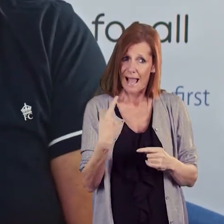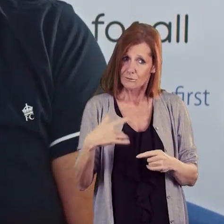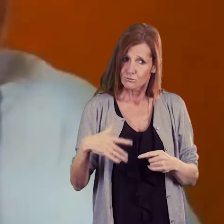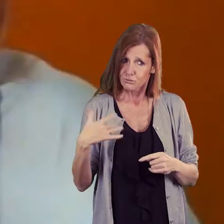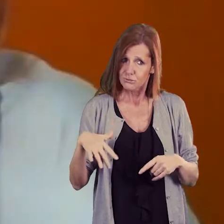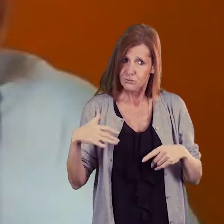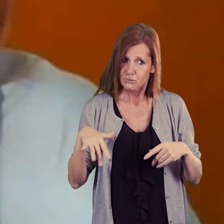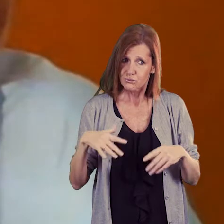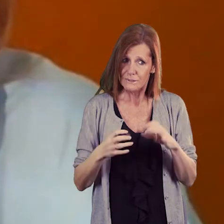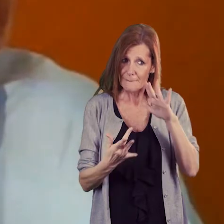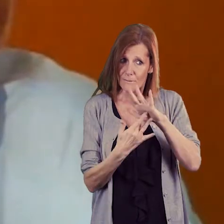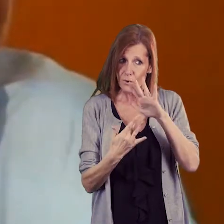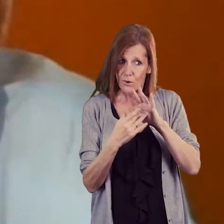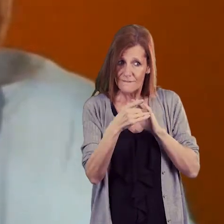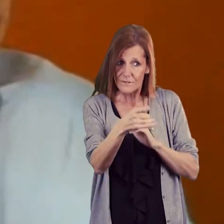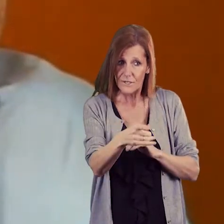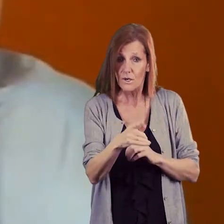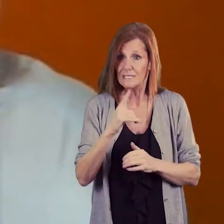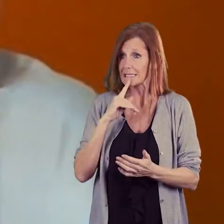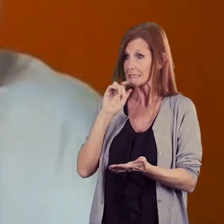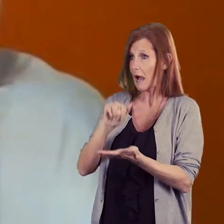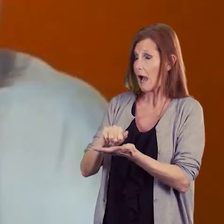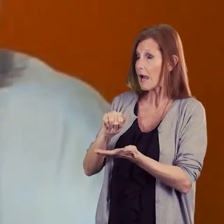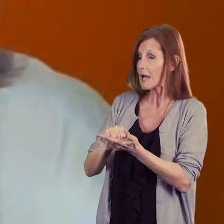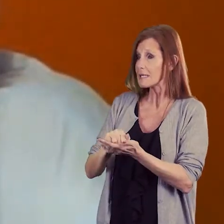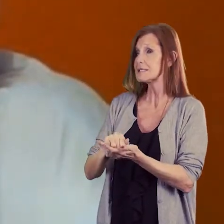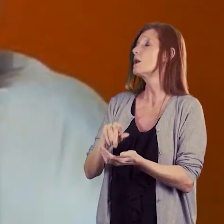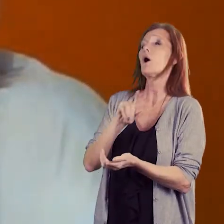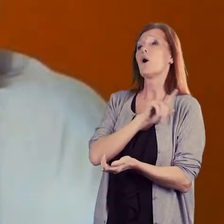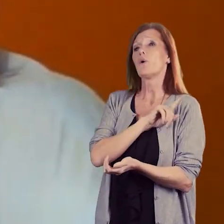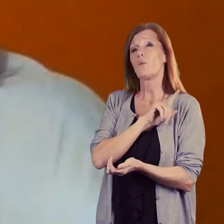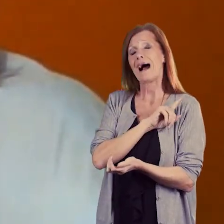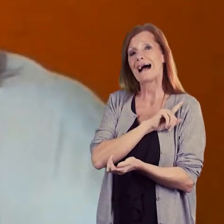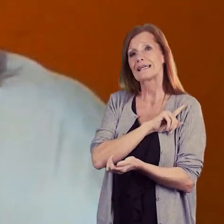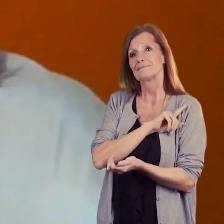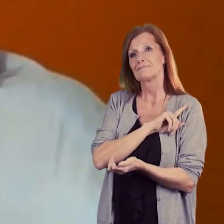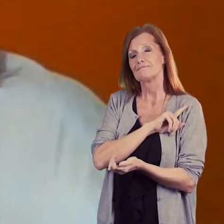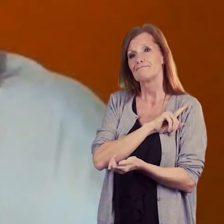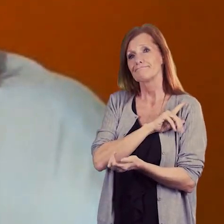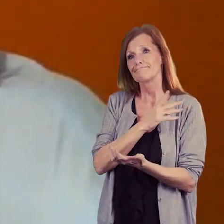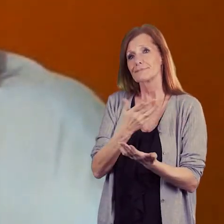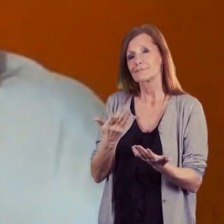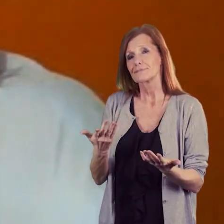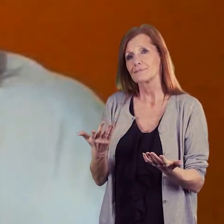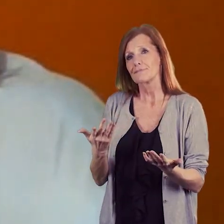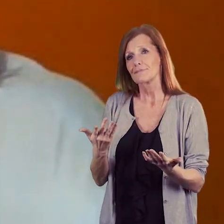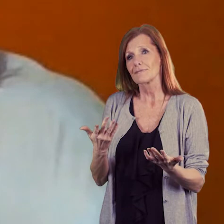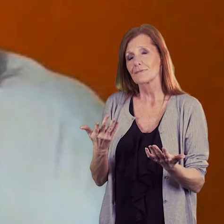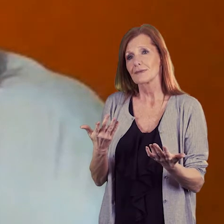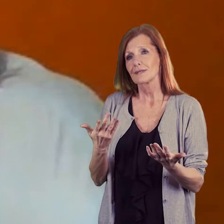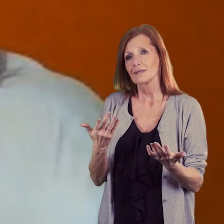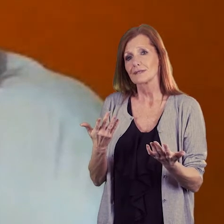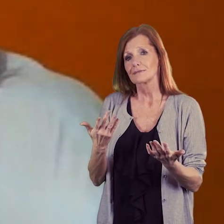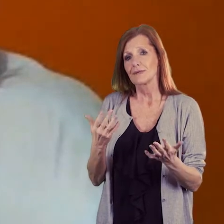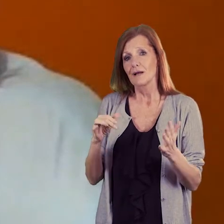isn't it? It is, because the problem I've